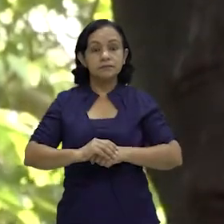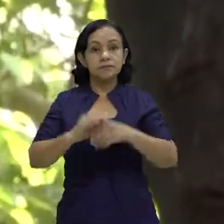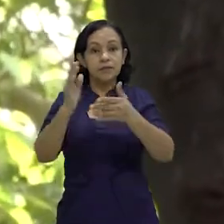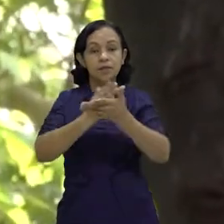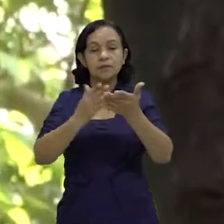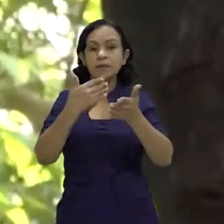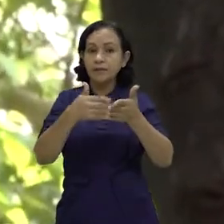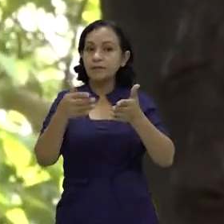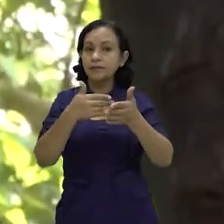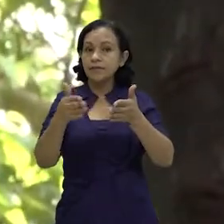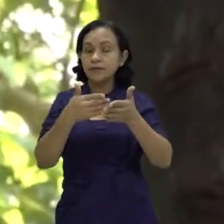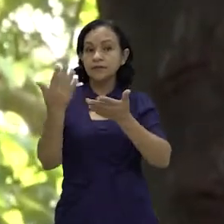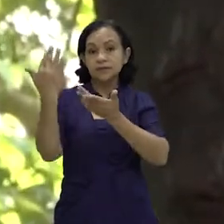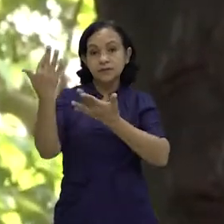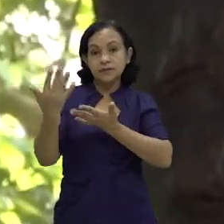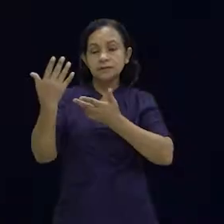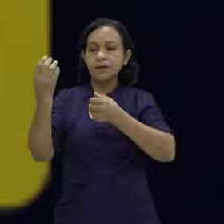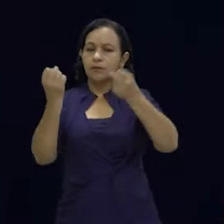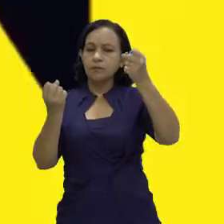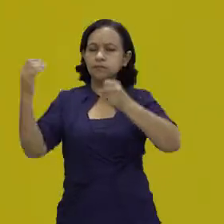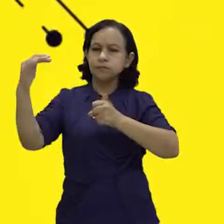to easy, but to wait the garbage to the garbage.